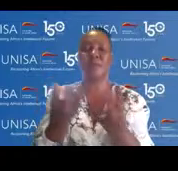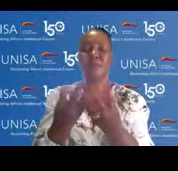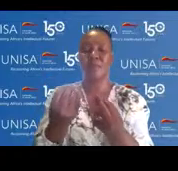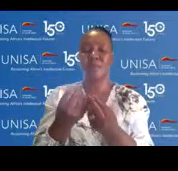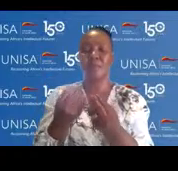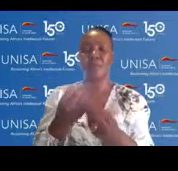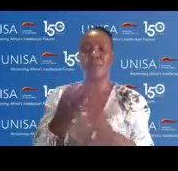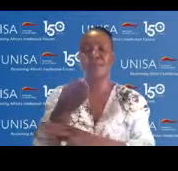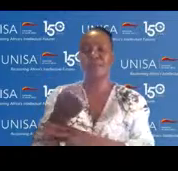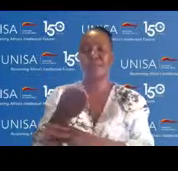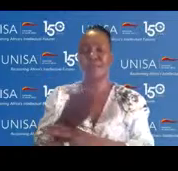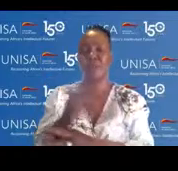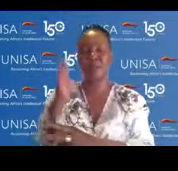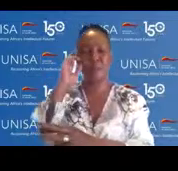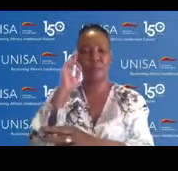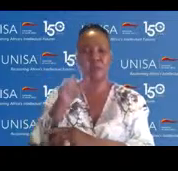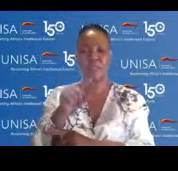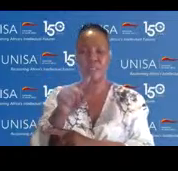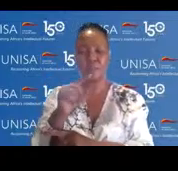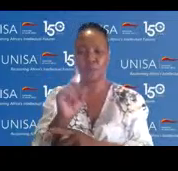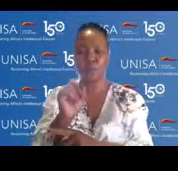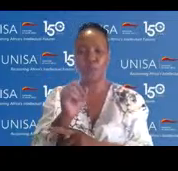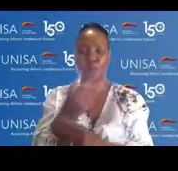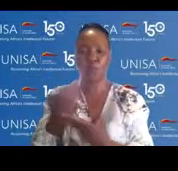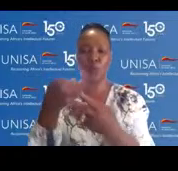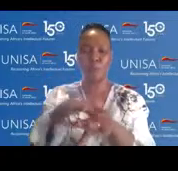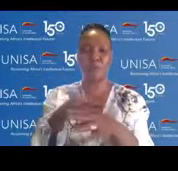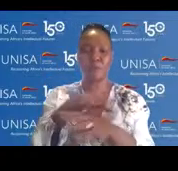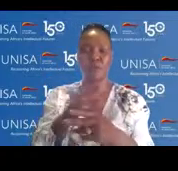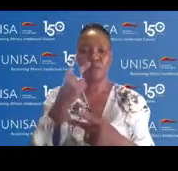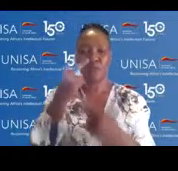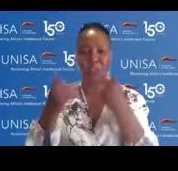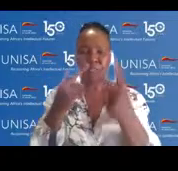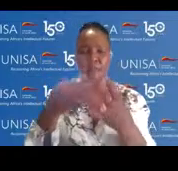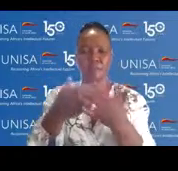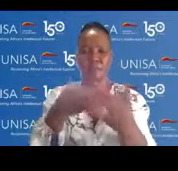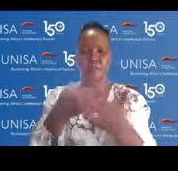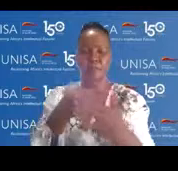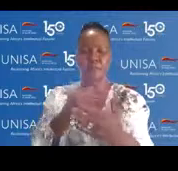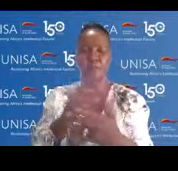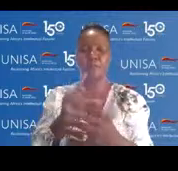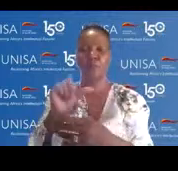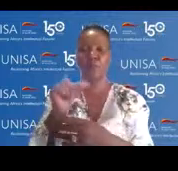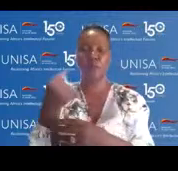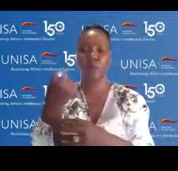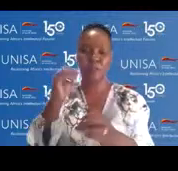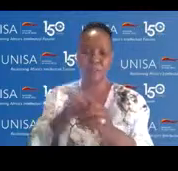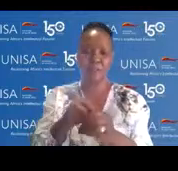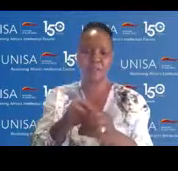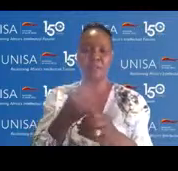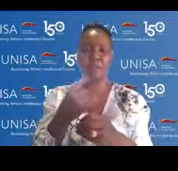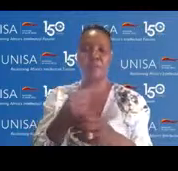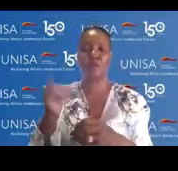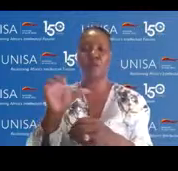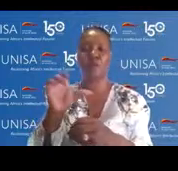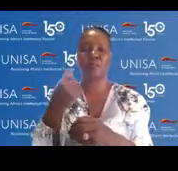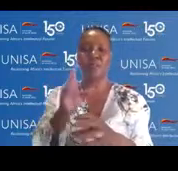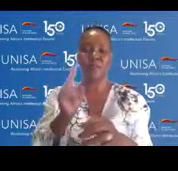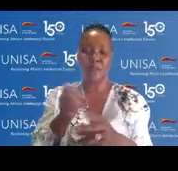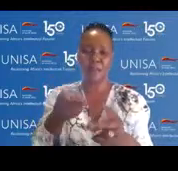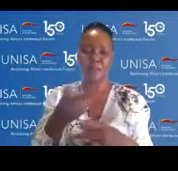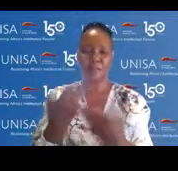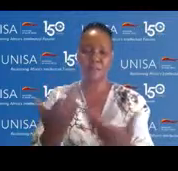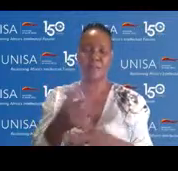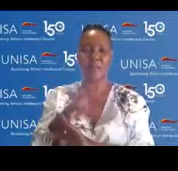are the websites you were viewing. It's got rid of all of that. And if you have to log in, you're going to have to re-log in again. So just remember, make